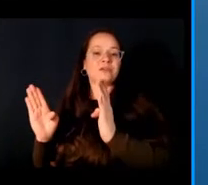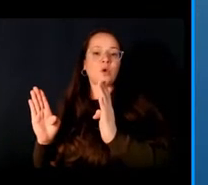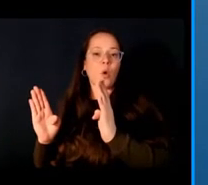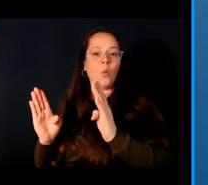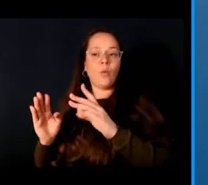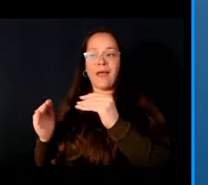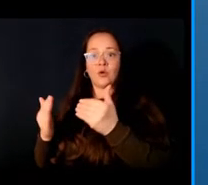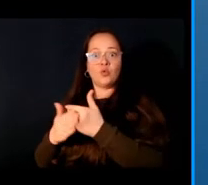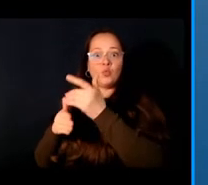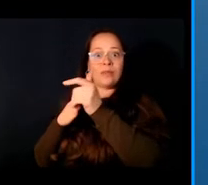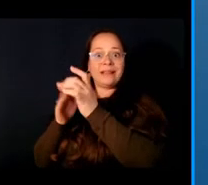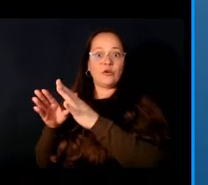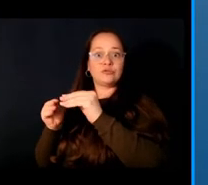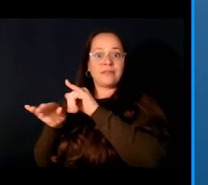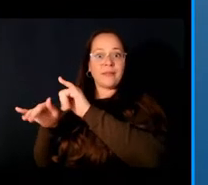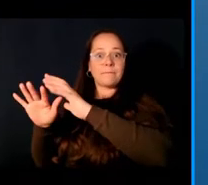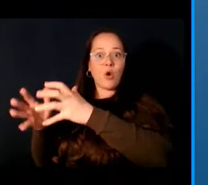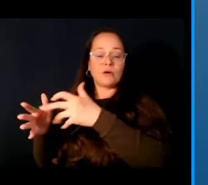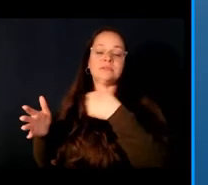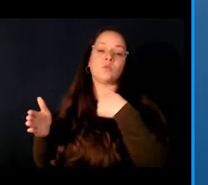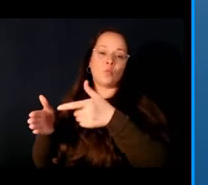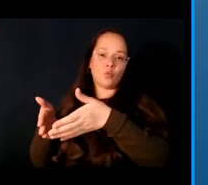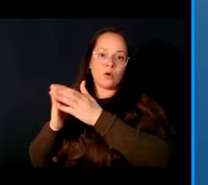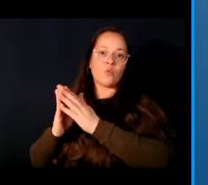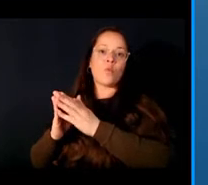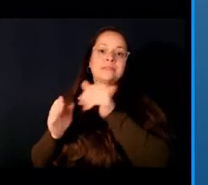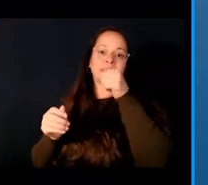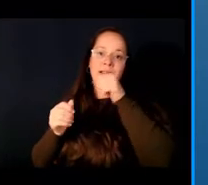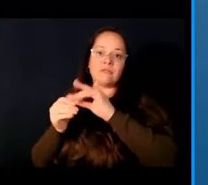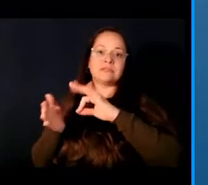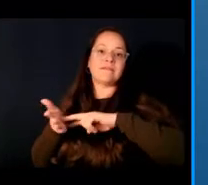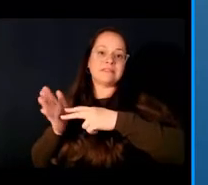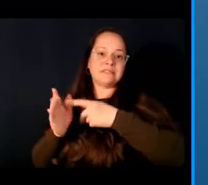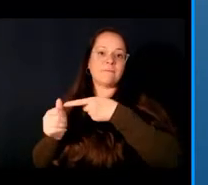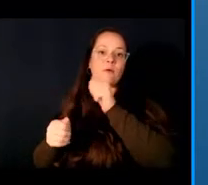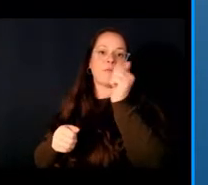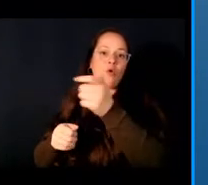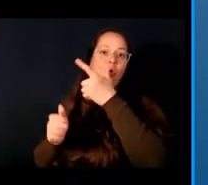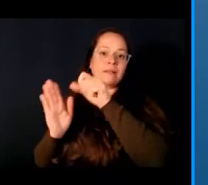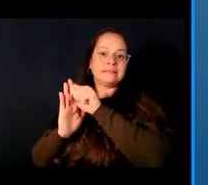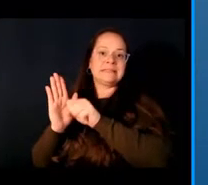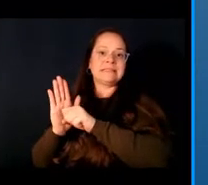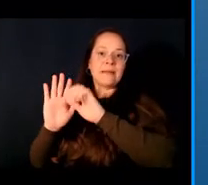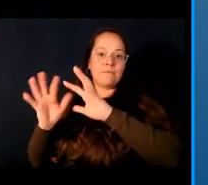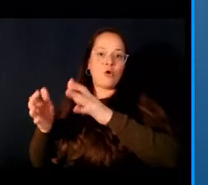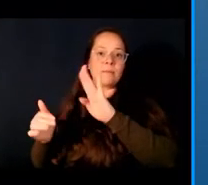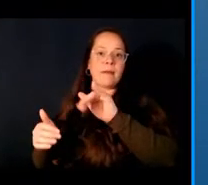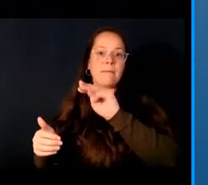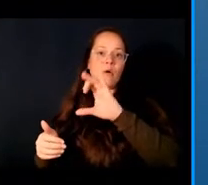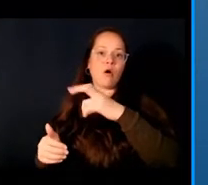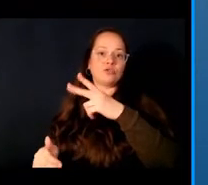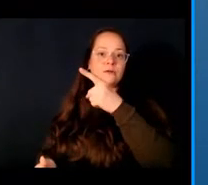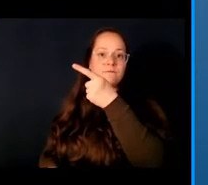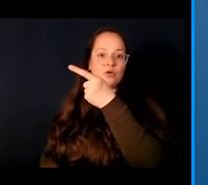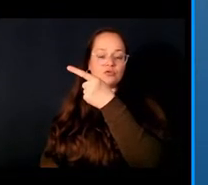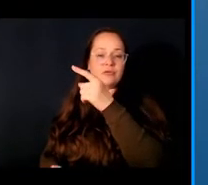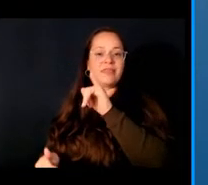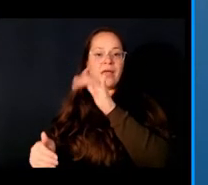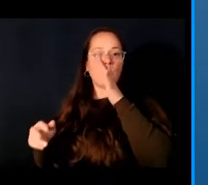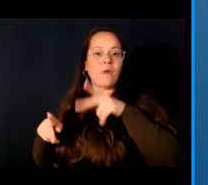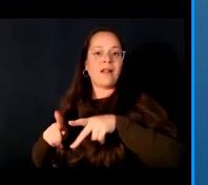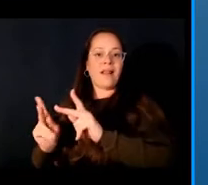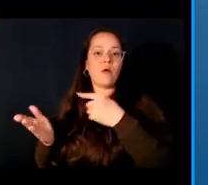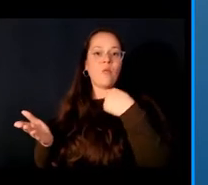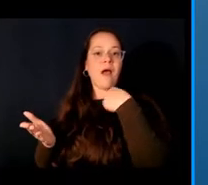parties we are requesting letters of intent from All State Parties by March 1st this will allow